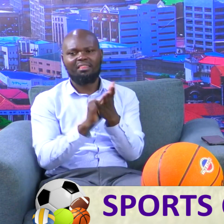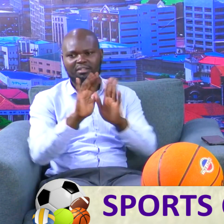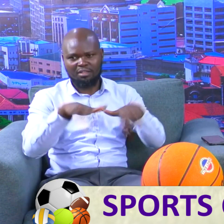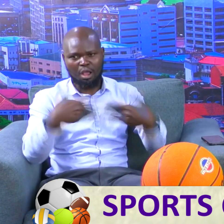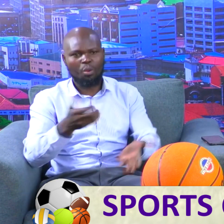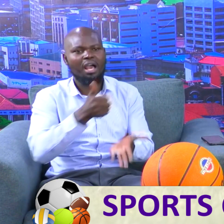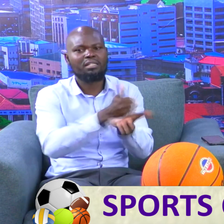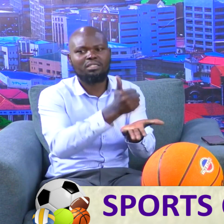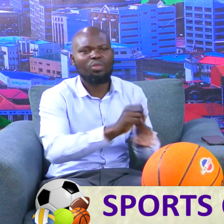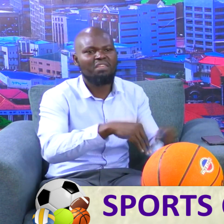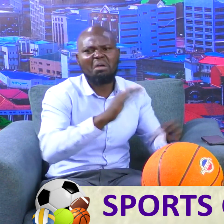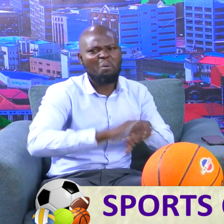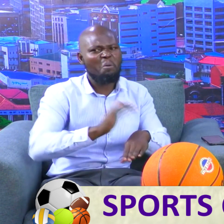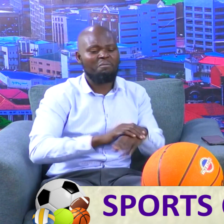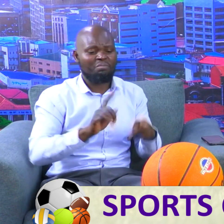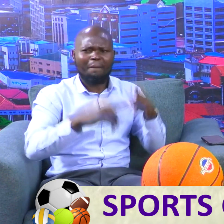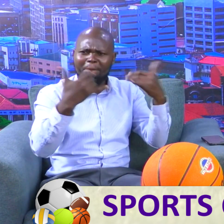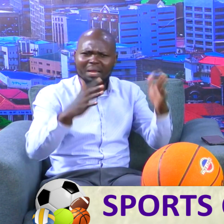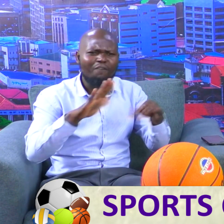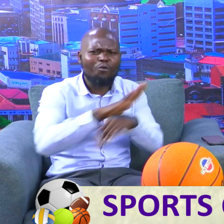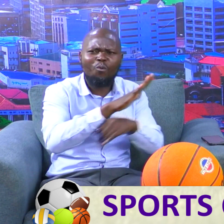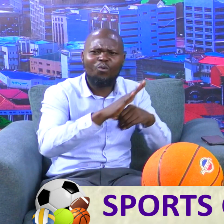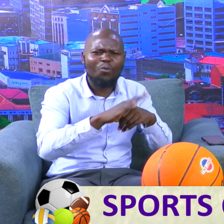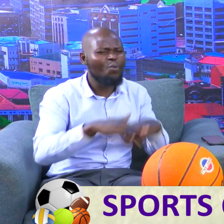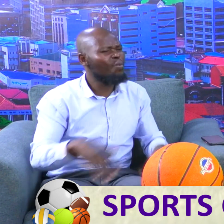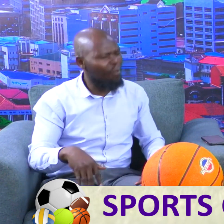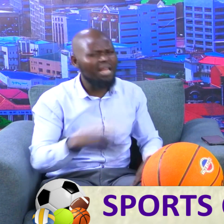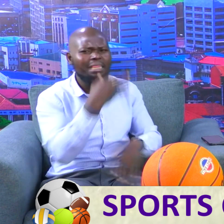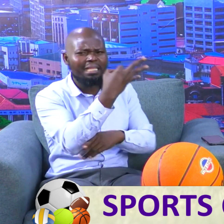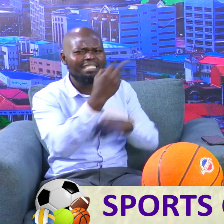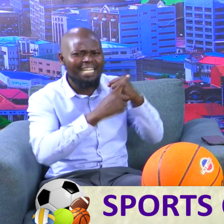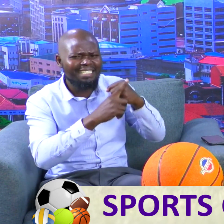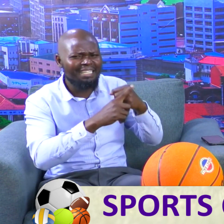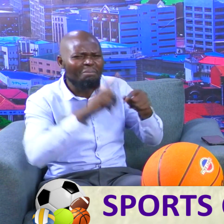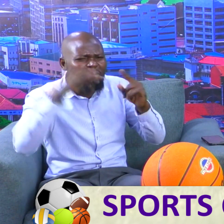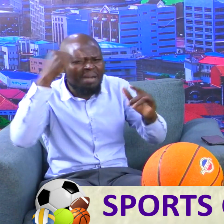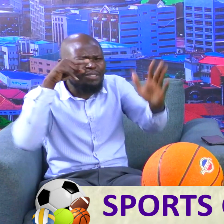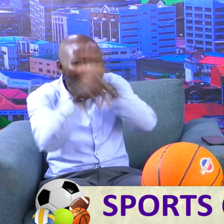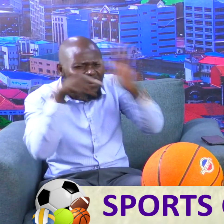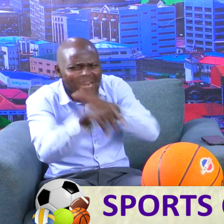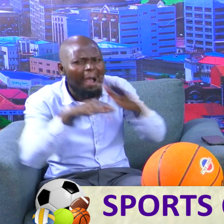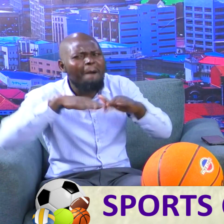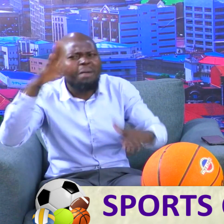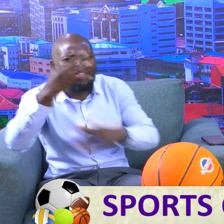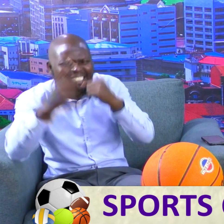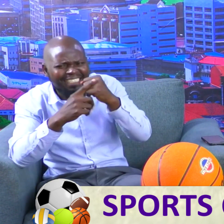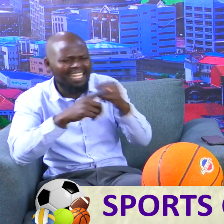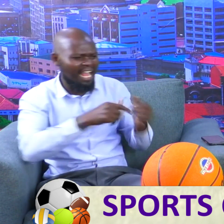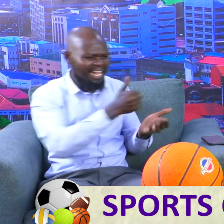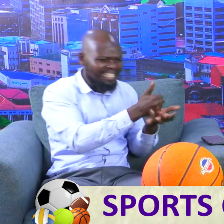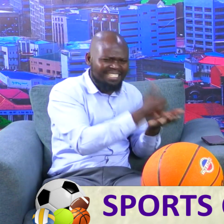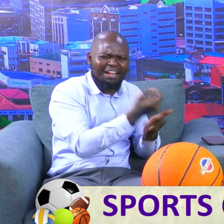start with their baby steps. And also, they will also learn that when it comes to assist, it's very good to give an